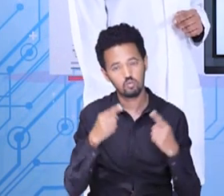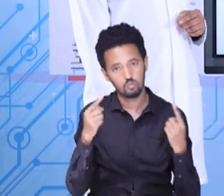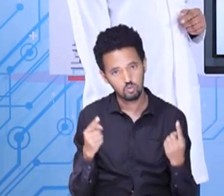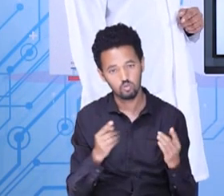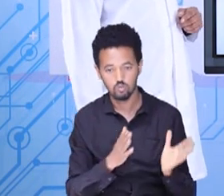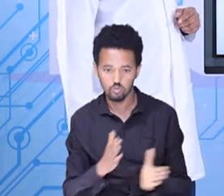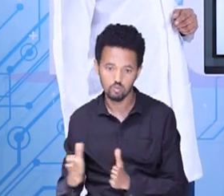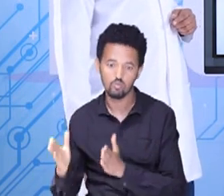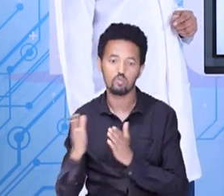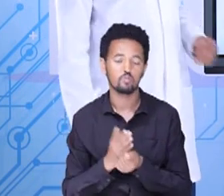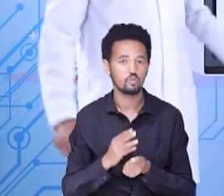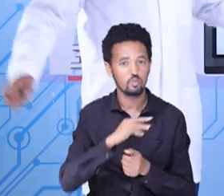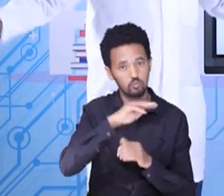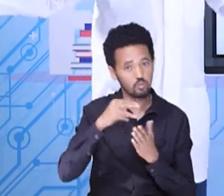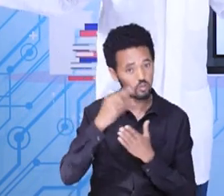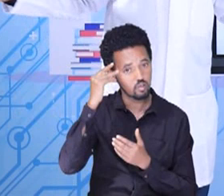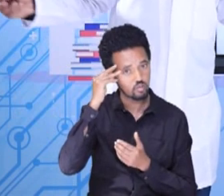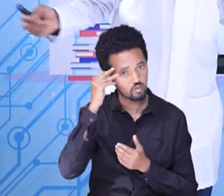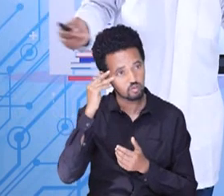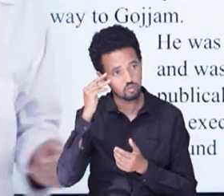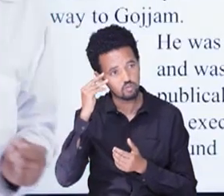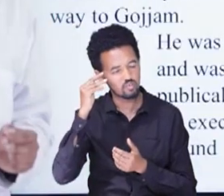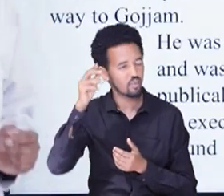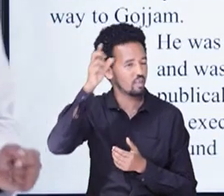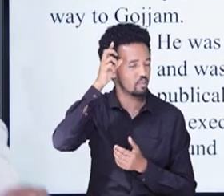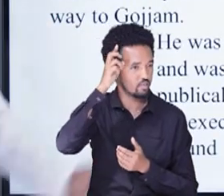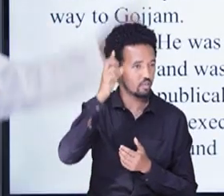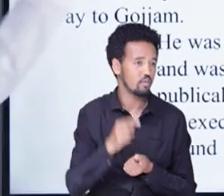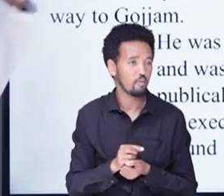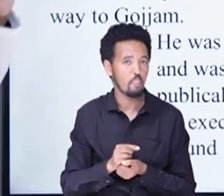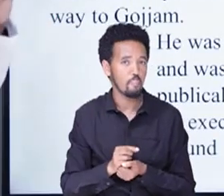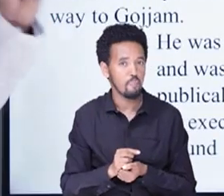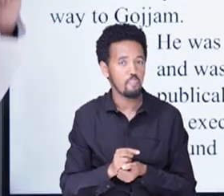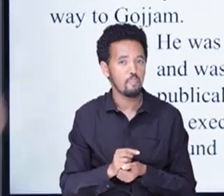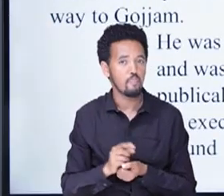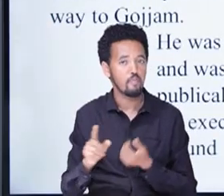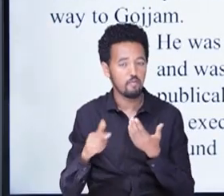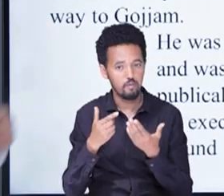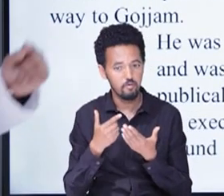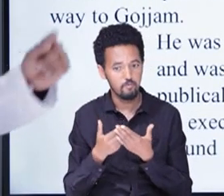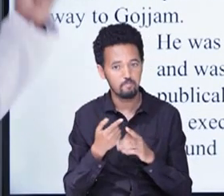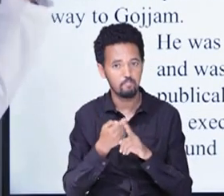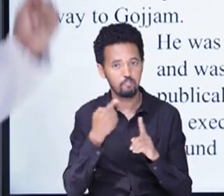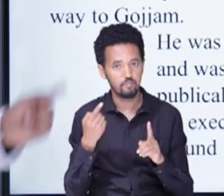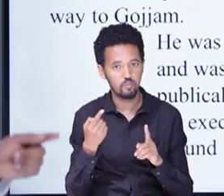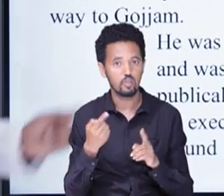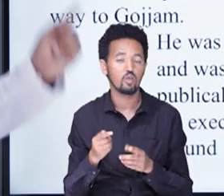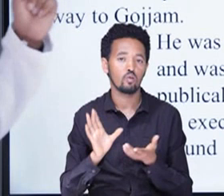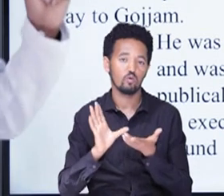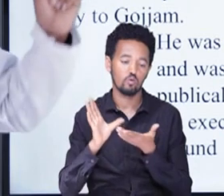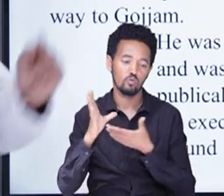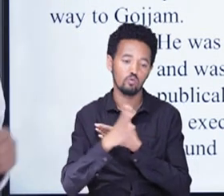the order of Emperor Haile Selassie. Then, on February 1944, the combined force from the rest of